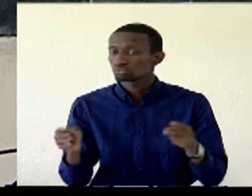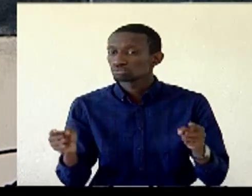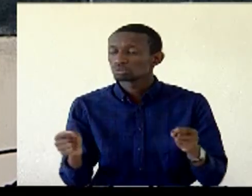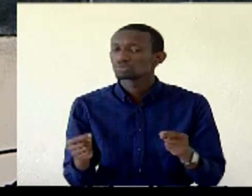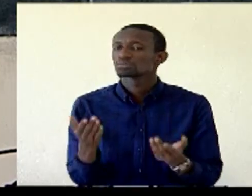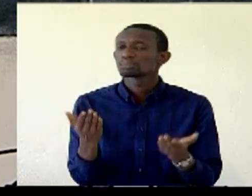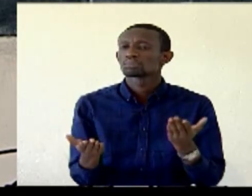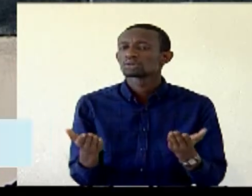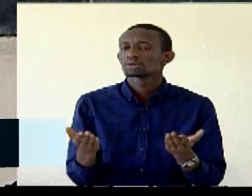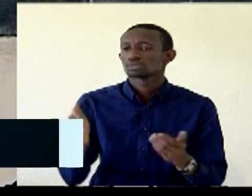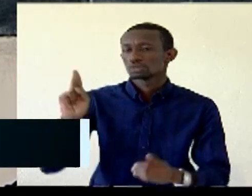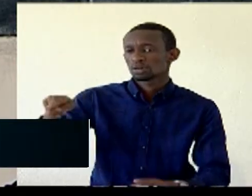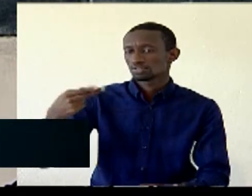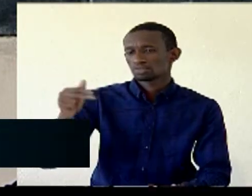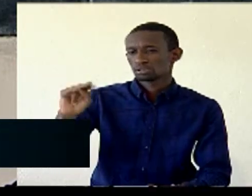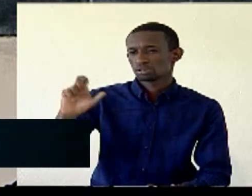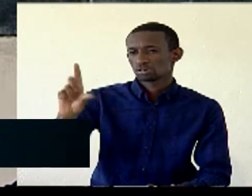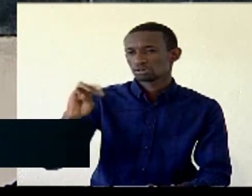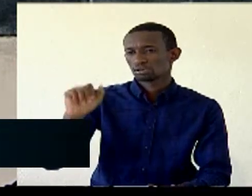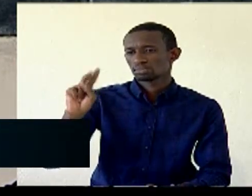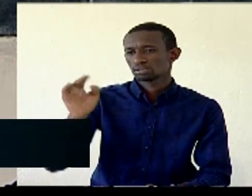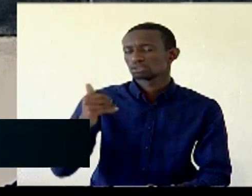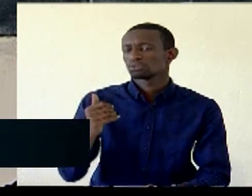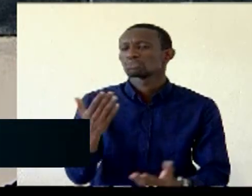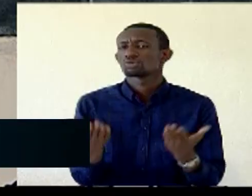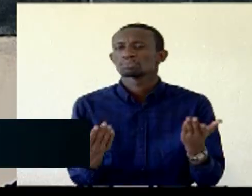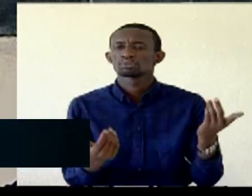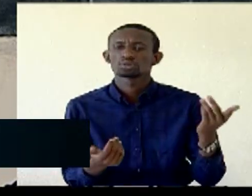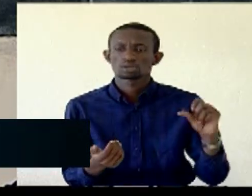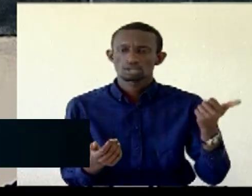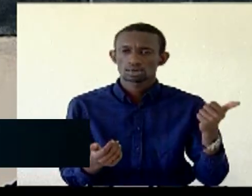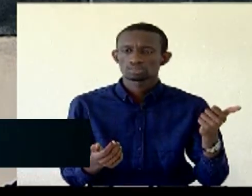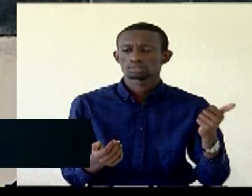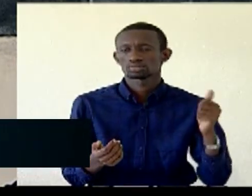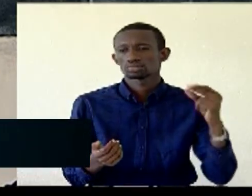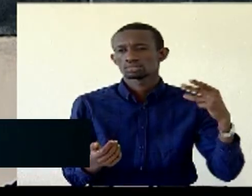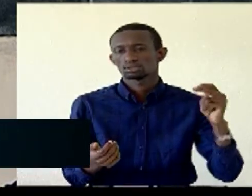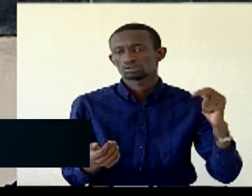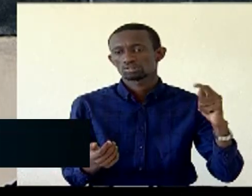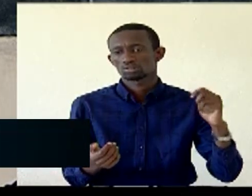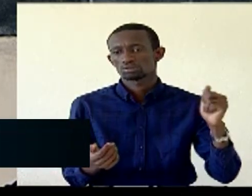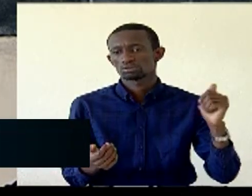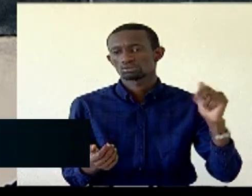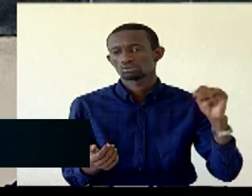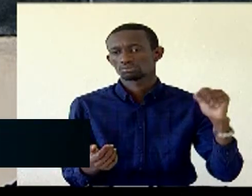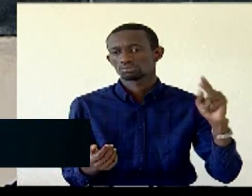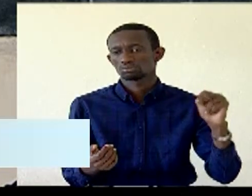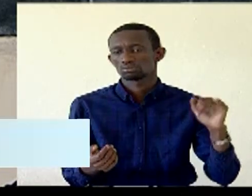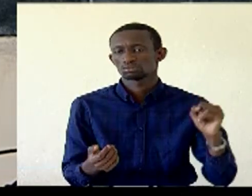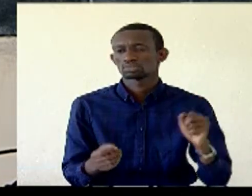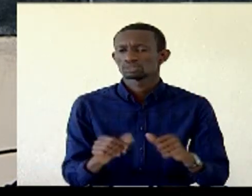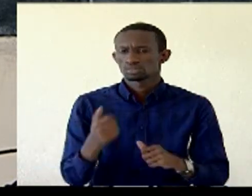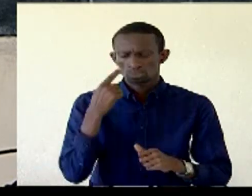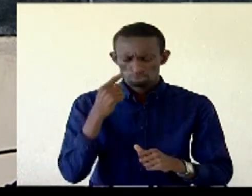previous lesson, we looked at the chemical properties of the carboxylic acids, and we are looking at the